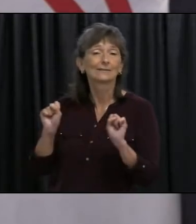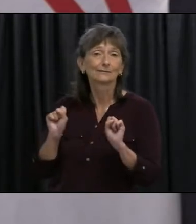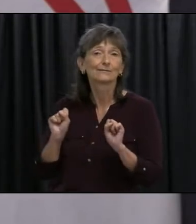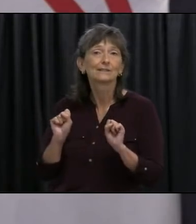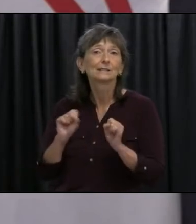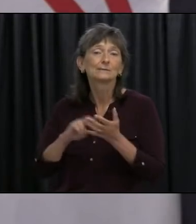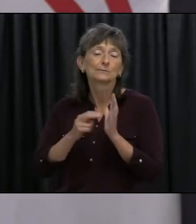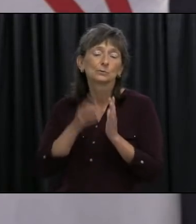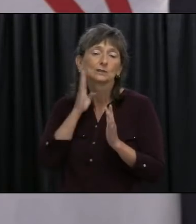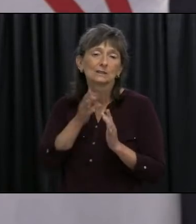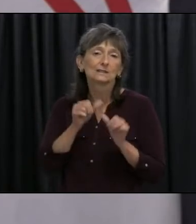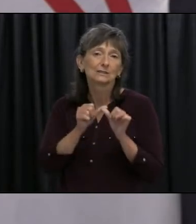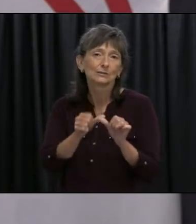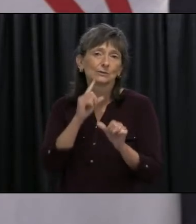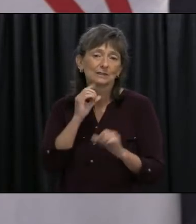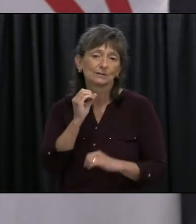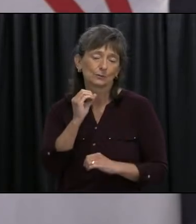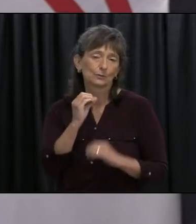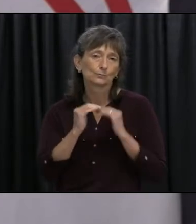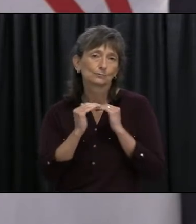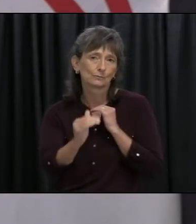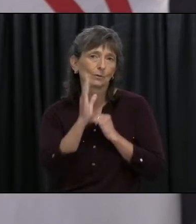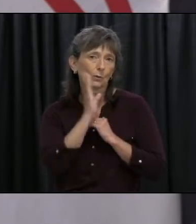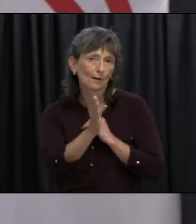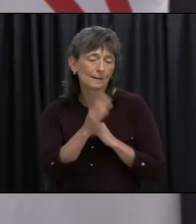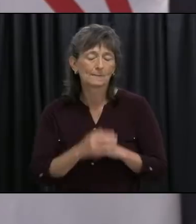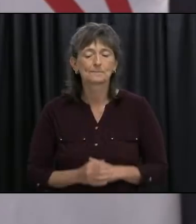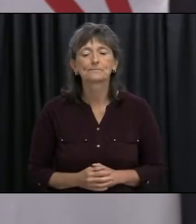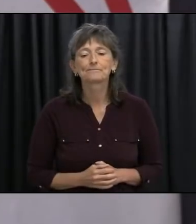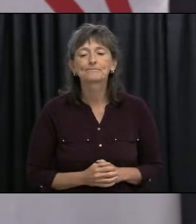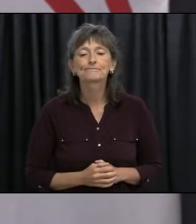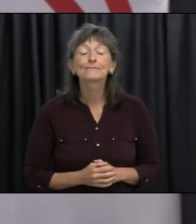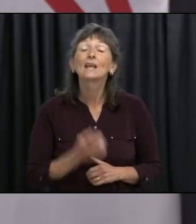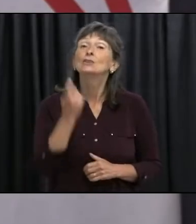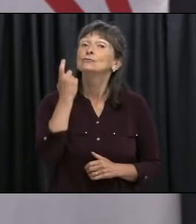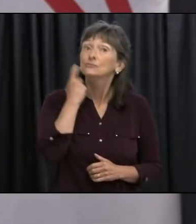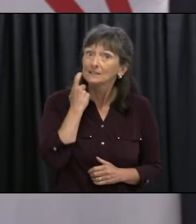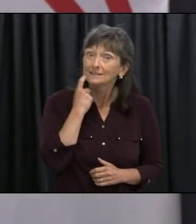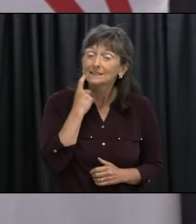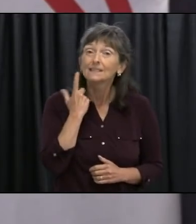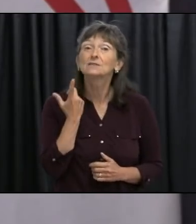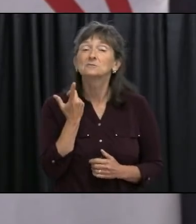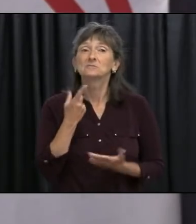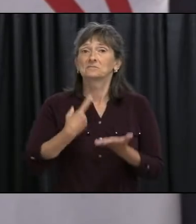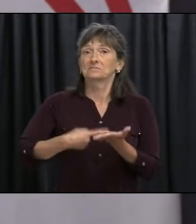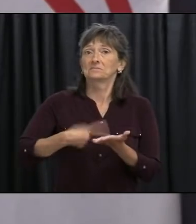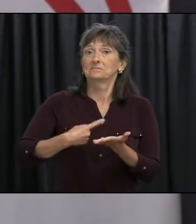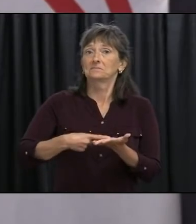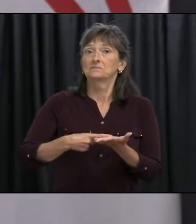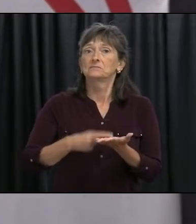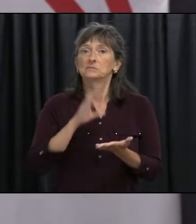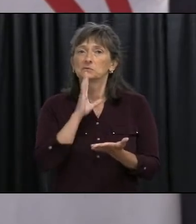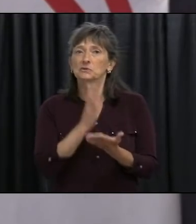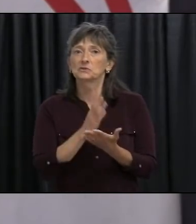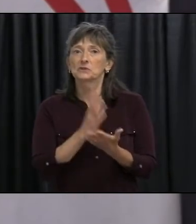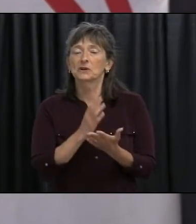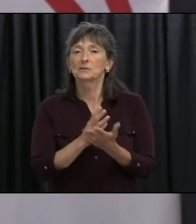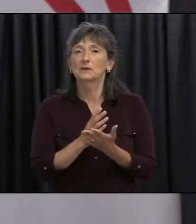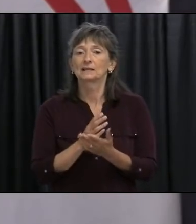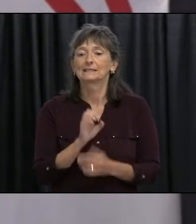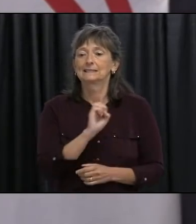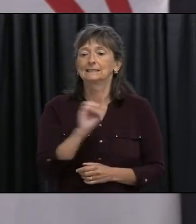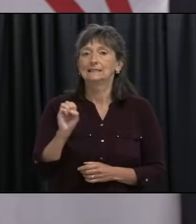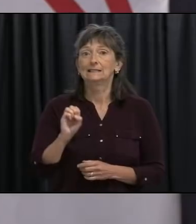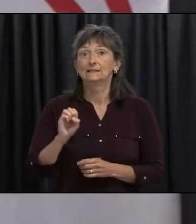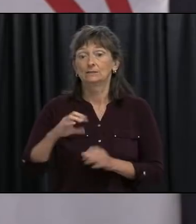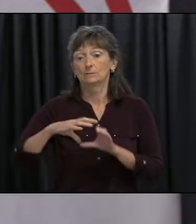Newfoundland and Labrador forward. Now, there's been a lot of discussion in recent days around the opening of the Atlantic bubble. So just want to make a